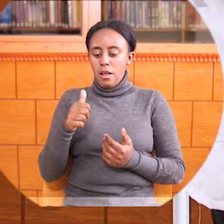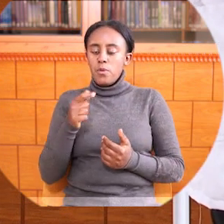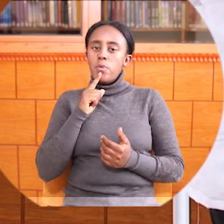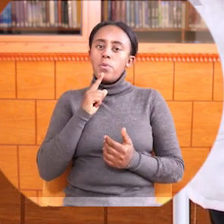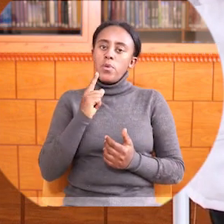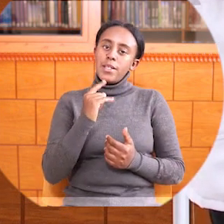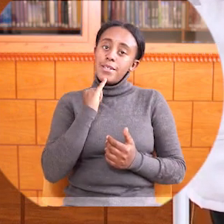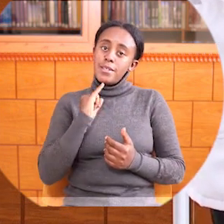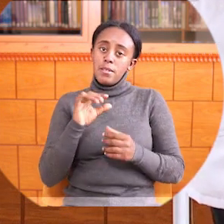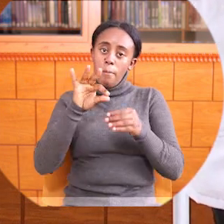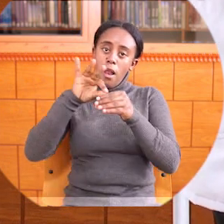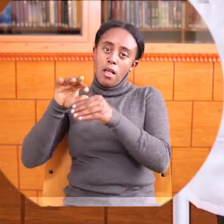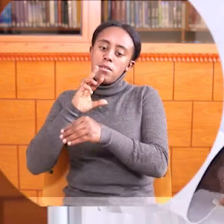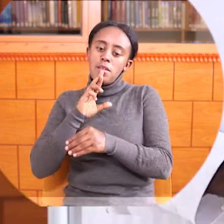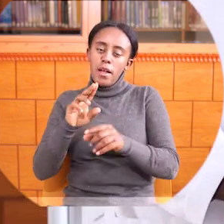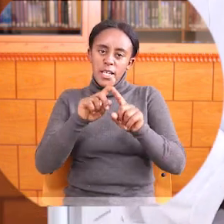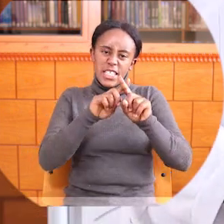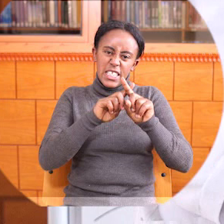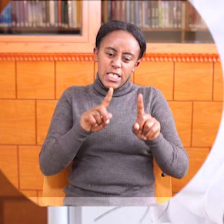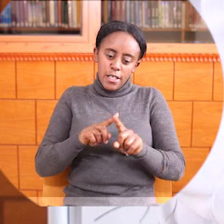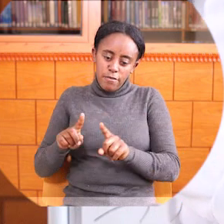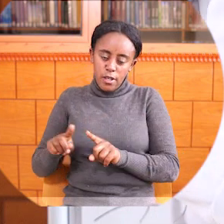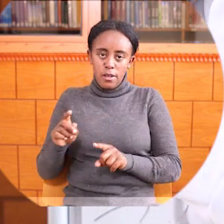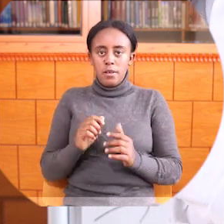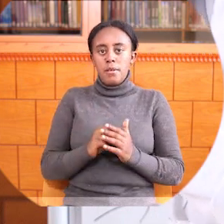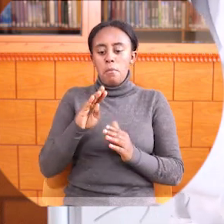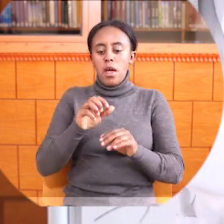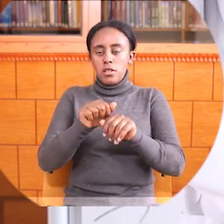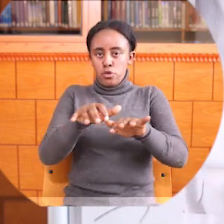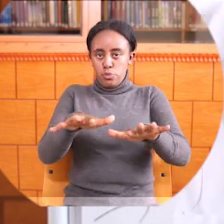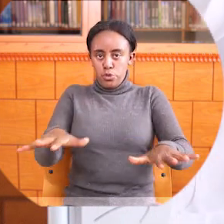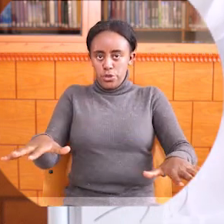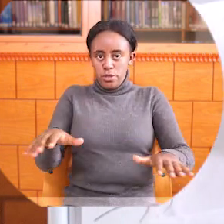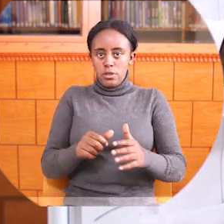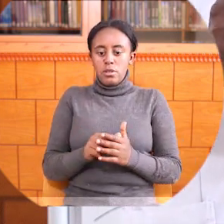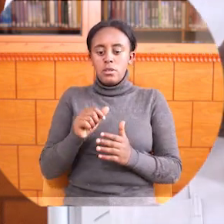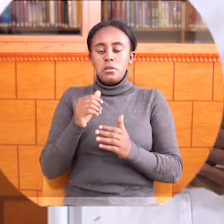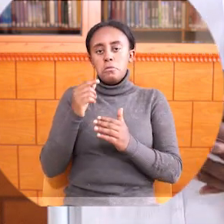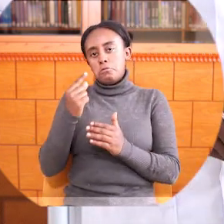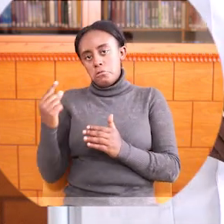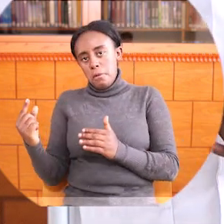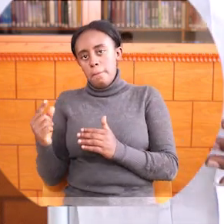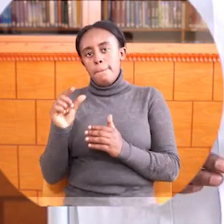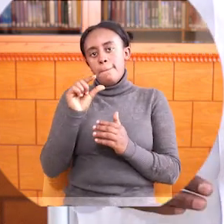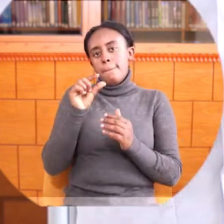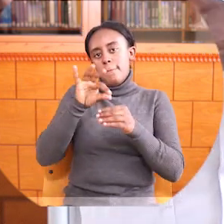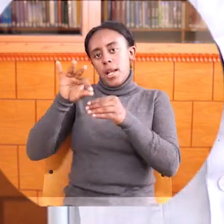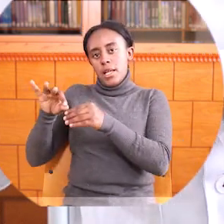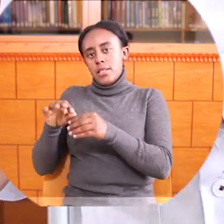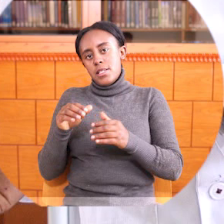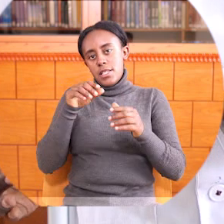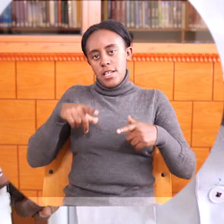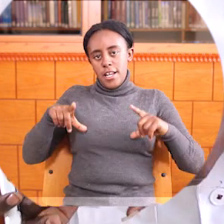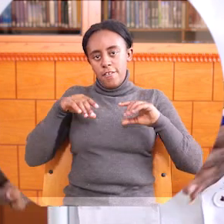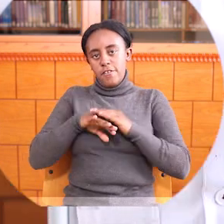is plants are different by their distribution. Some plants live in